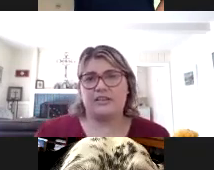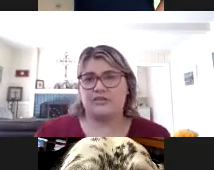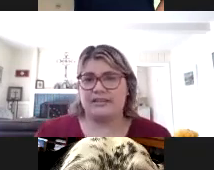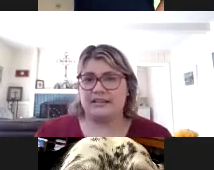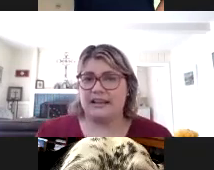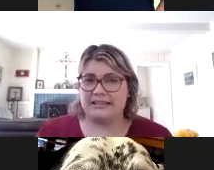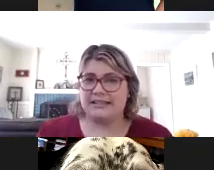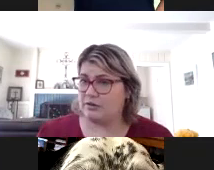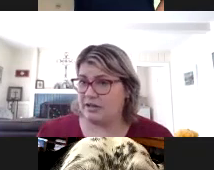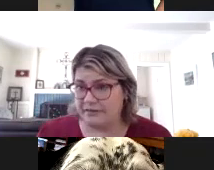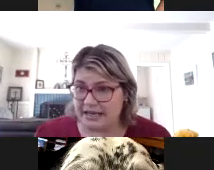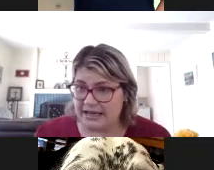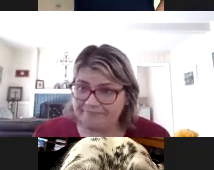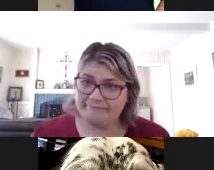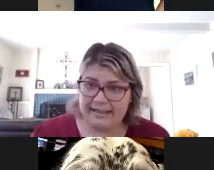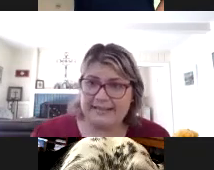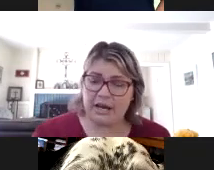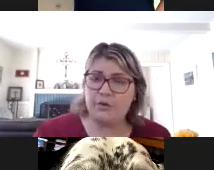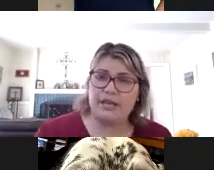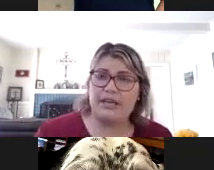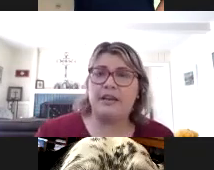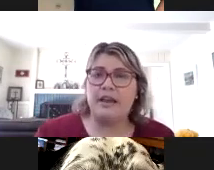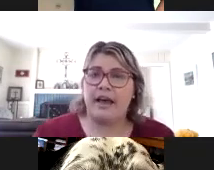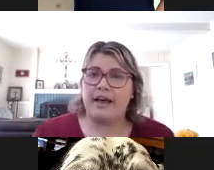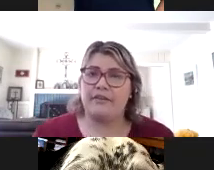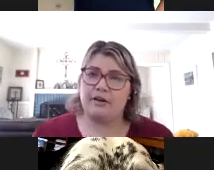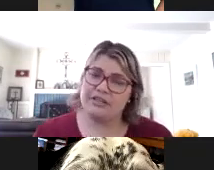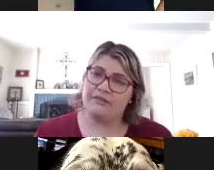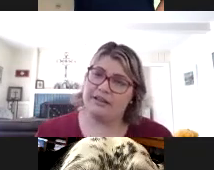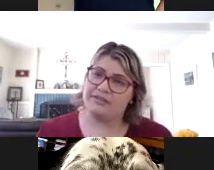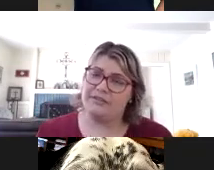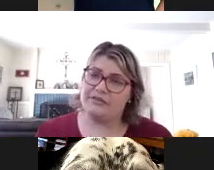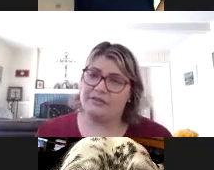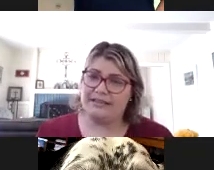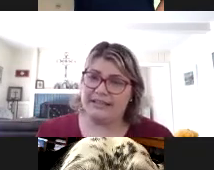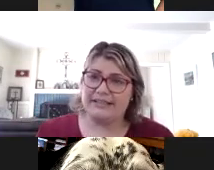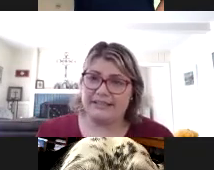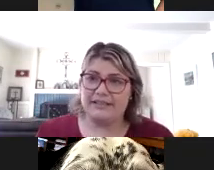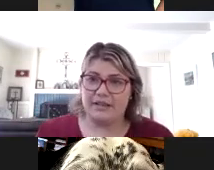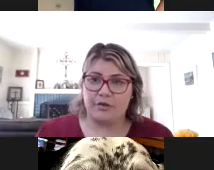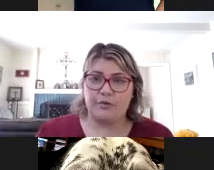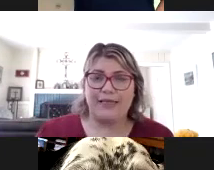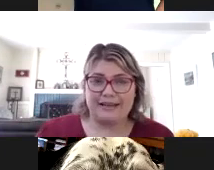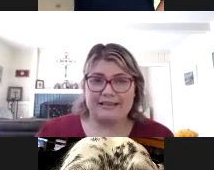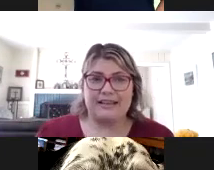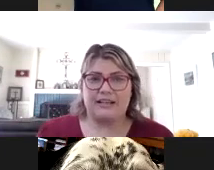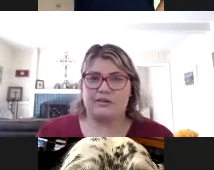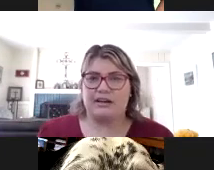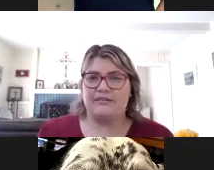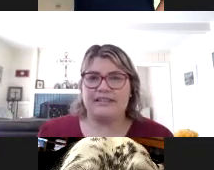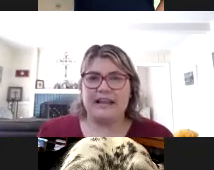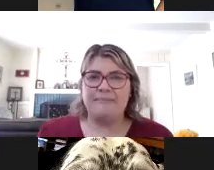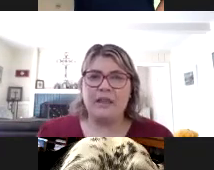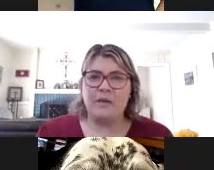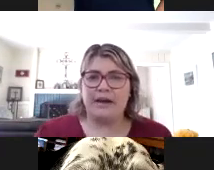election official is an elected Secretary of State. That's how we have our chief election official in Texas, is through electing a